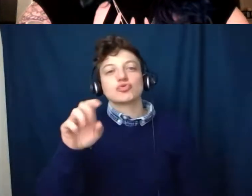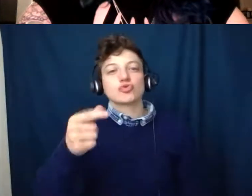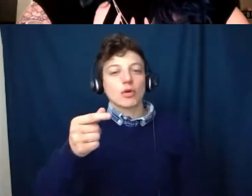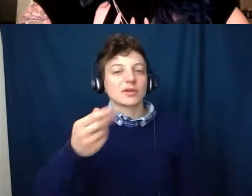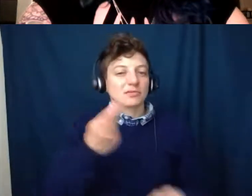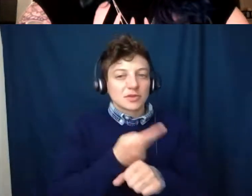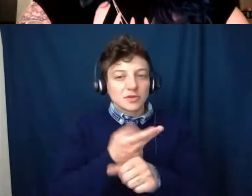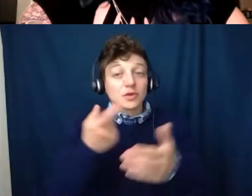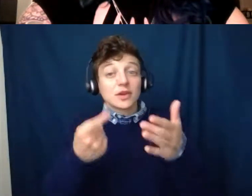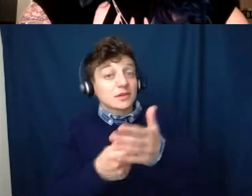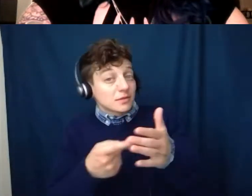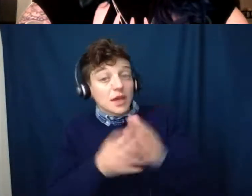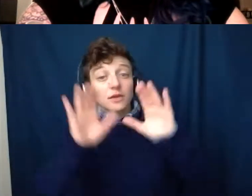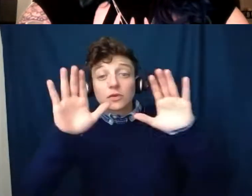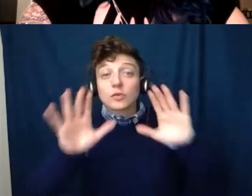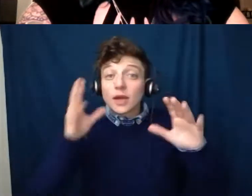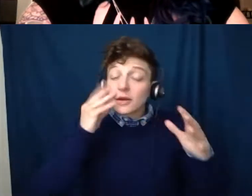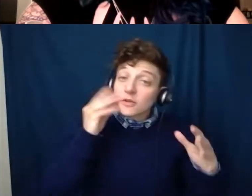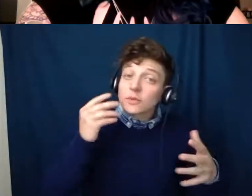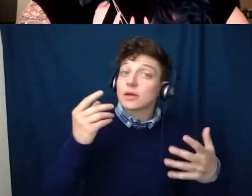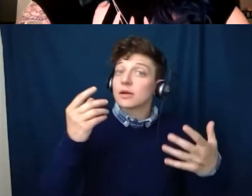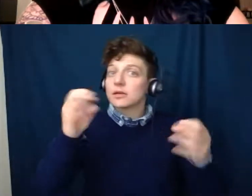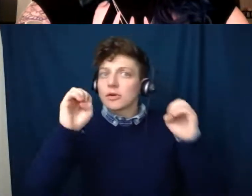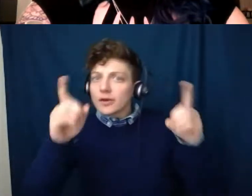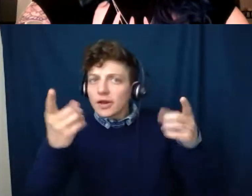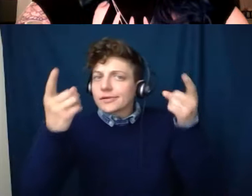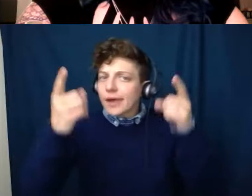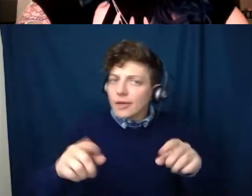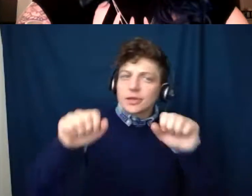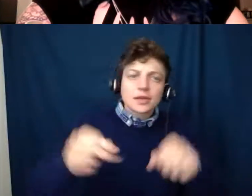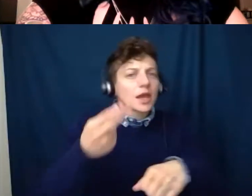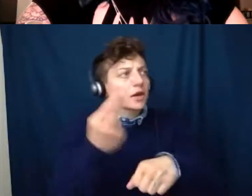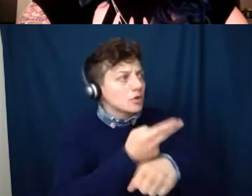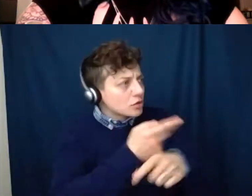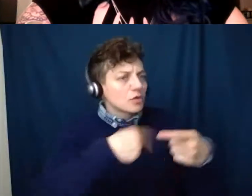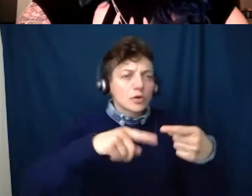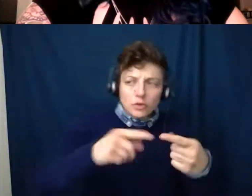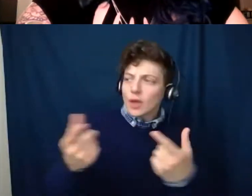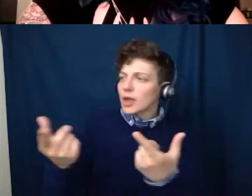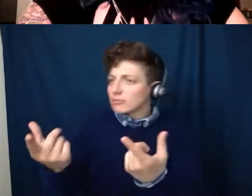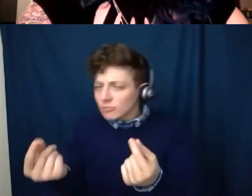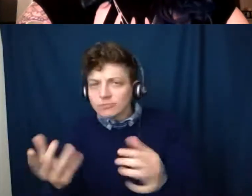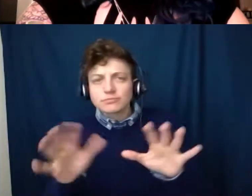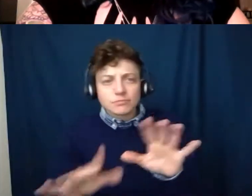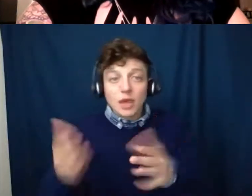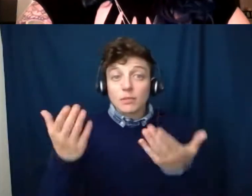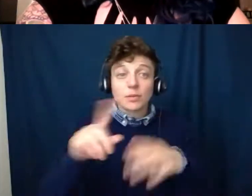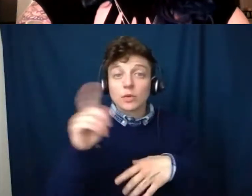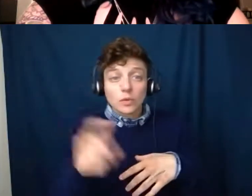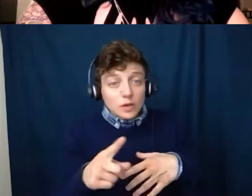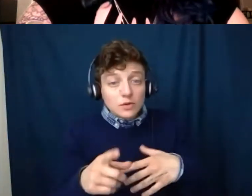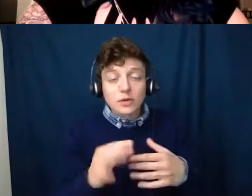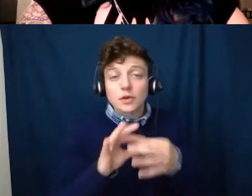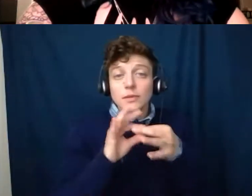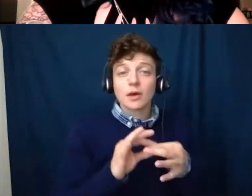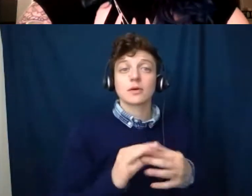sometimes there's like a great experience of like some education about when to use Narcan, what it is. maybe some questions about,